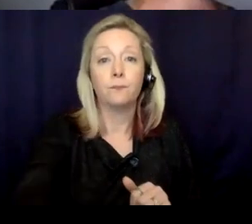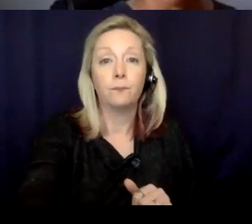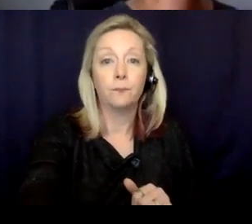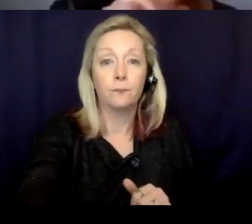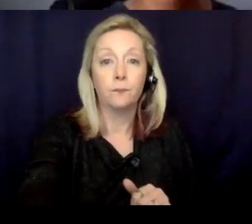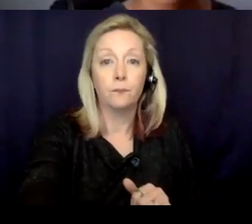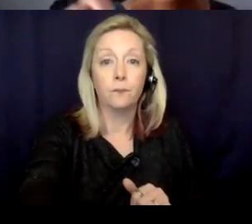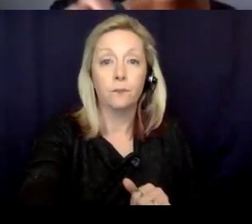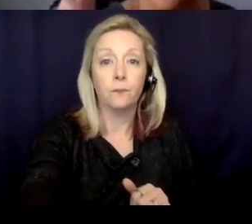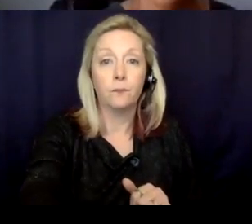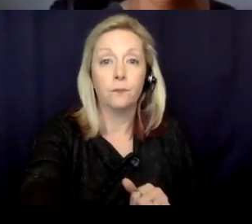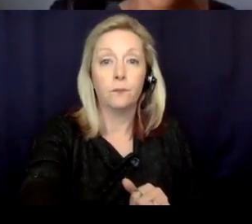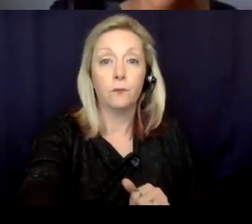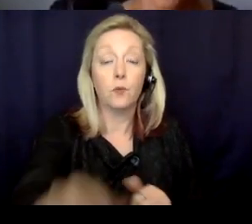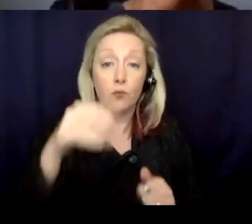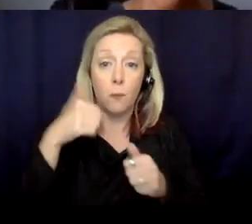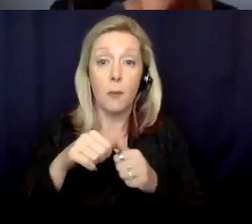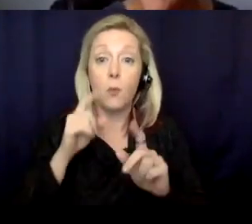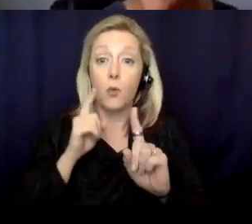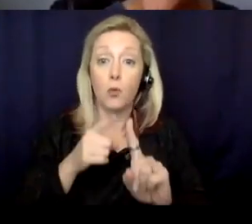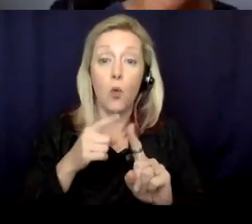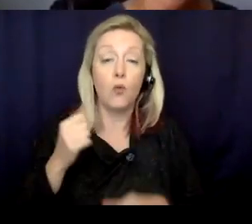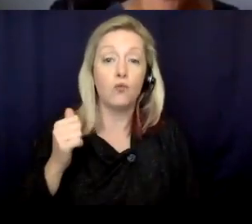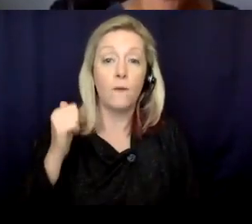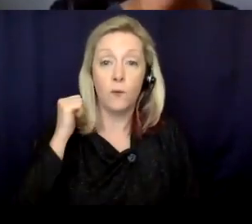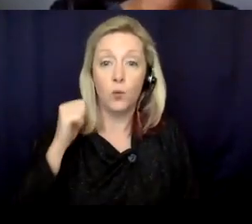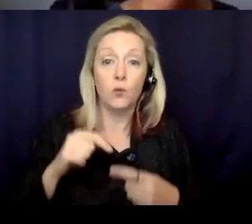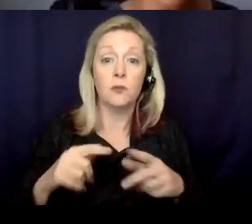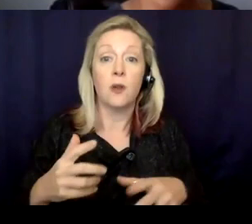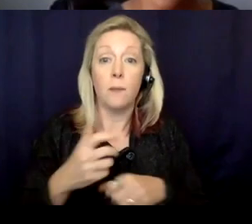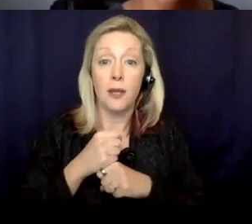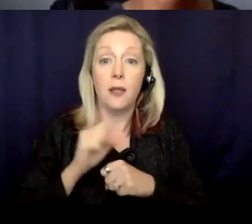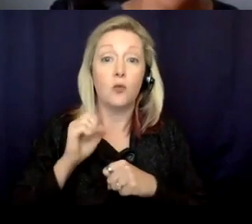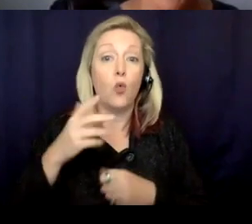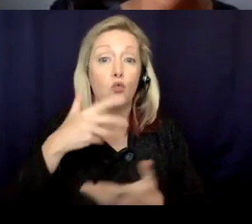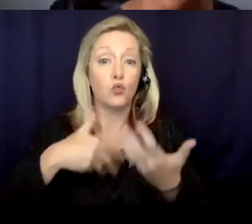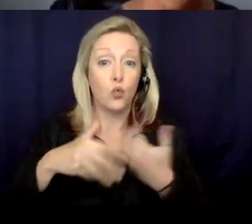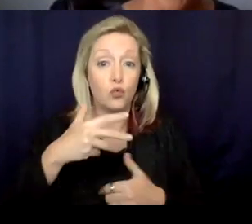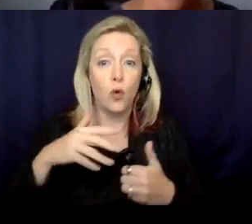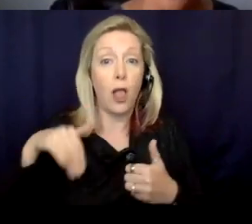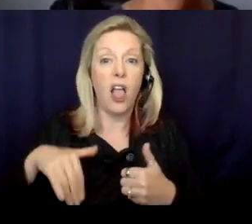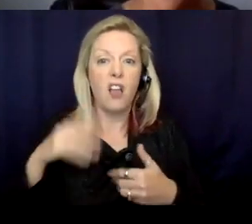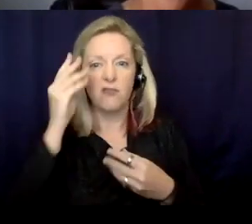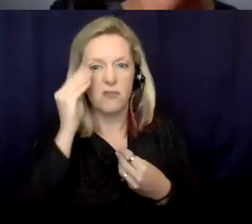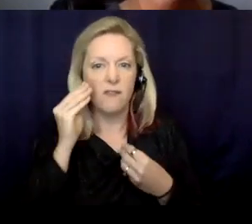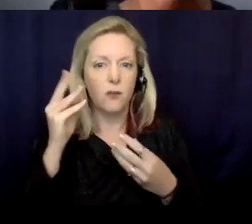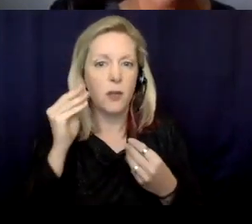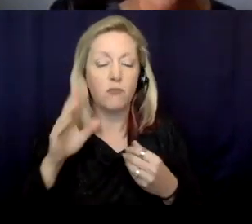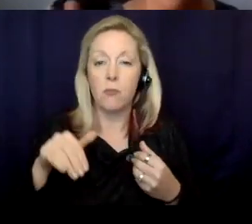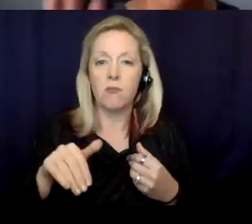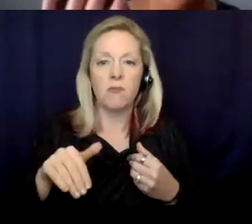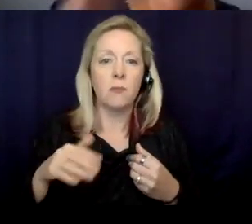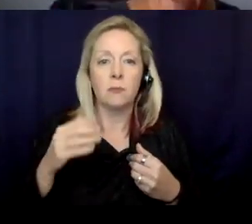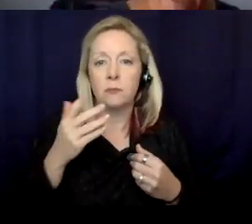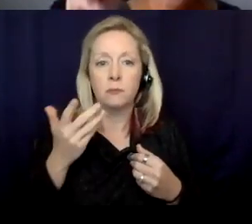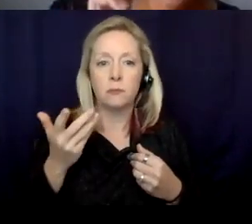using refuse, obtain, and social. And we're not so much in information. We're not there yet. We don't